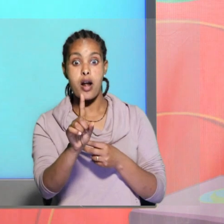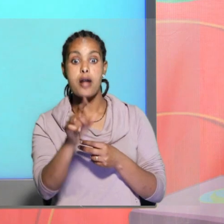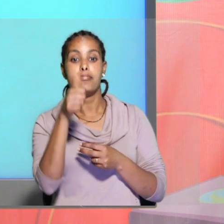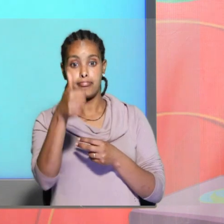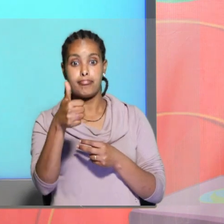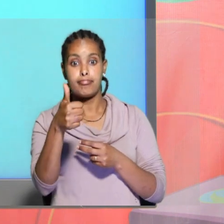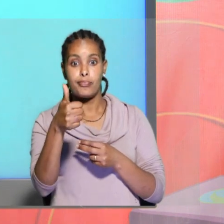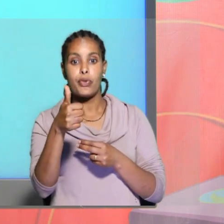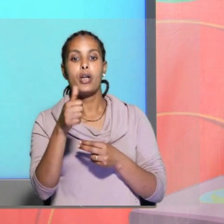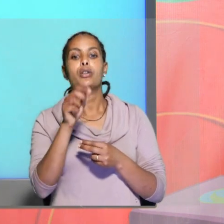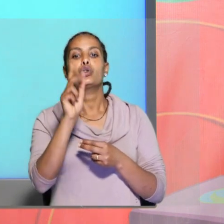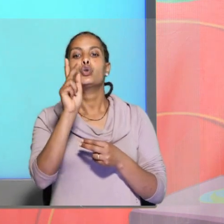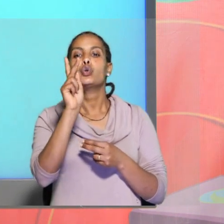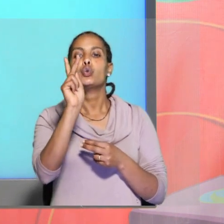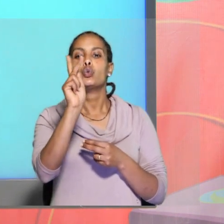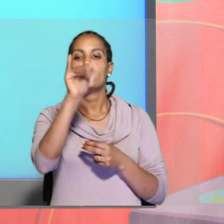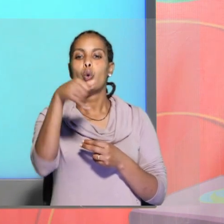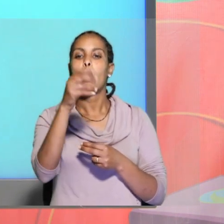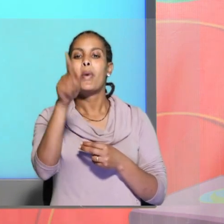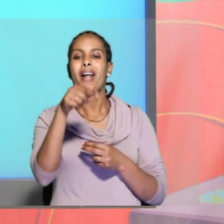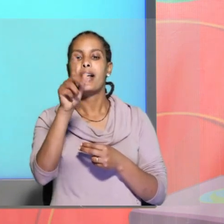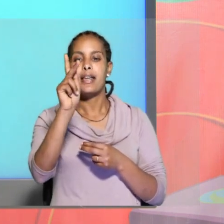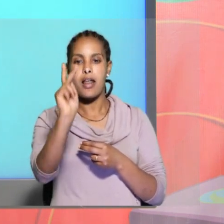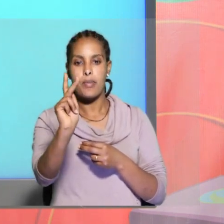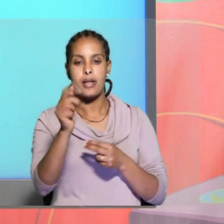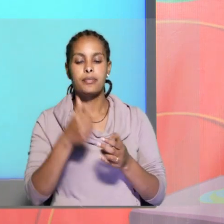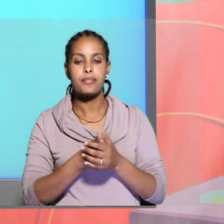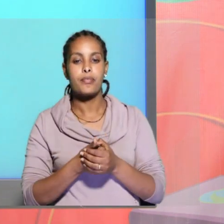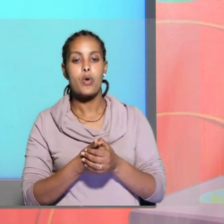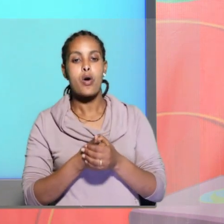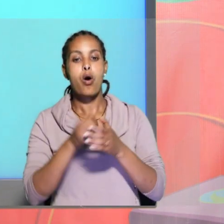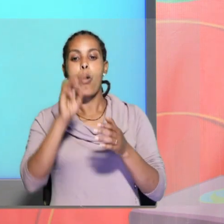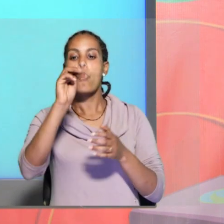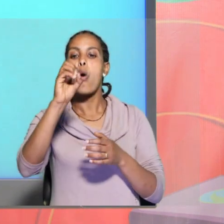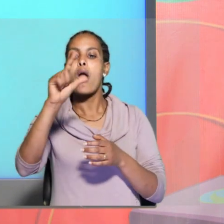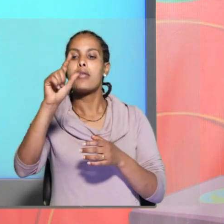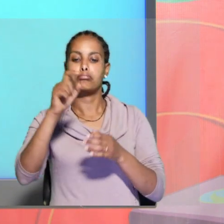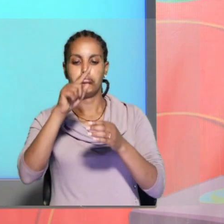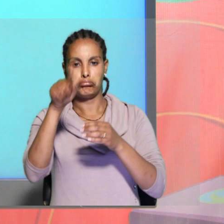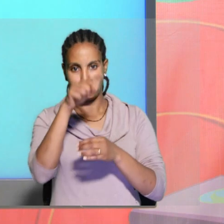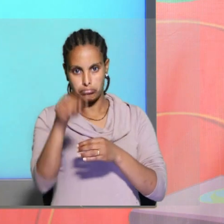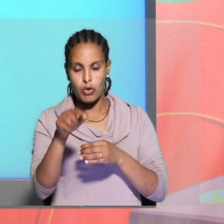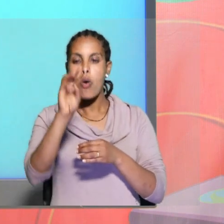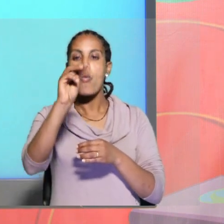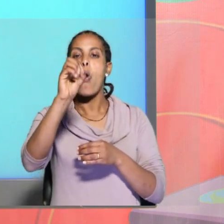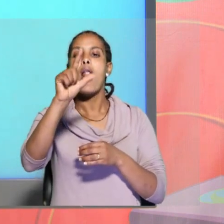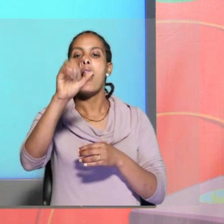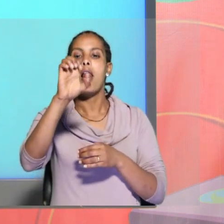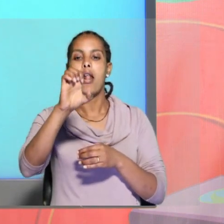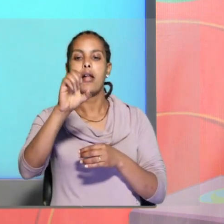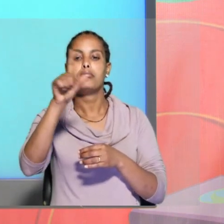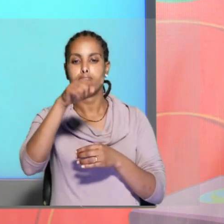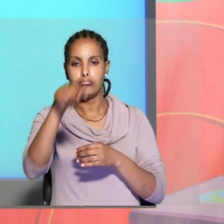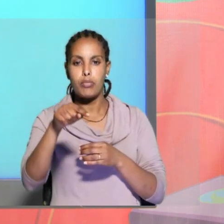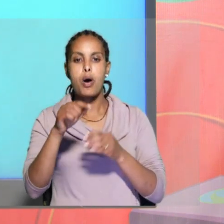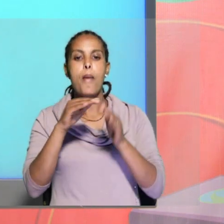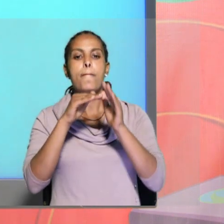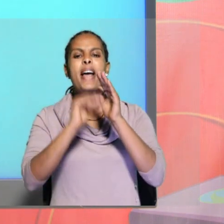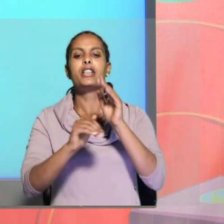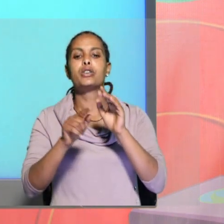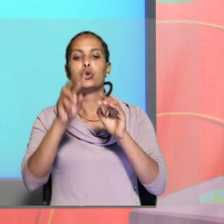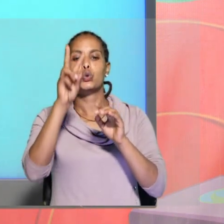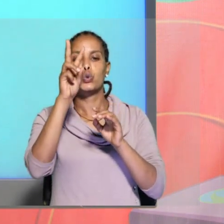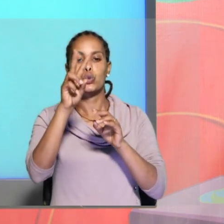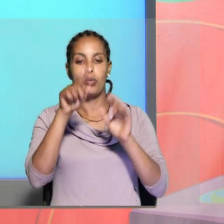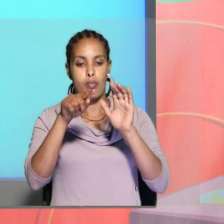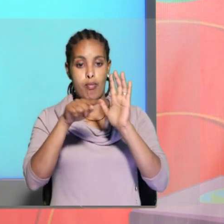69.91 joule per Kelvin, joule per Kelvin. Mole will be cancelled by mole. Minus 2 times